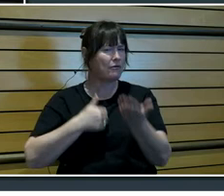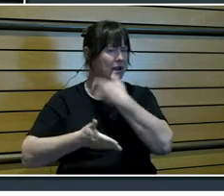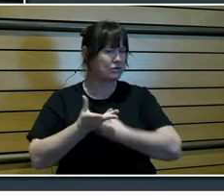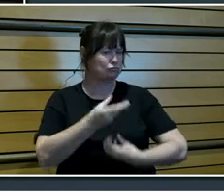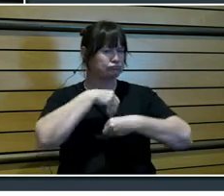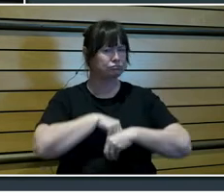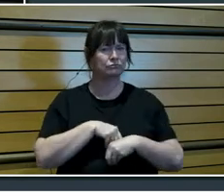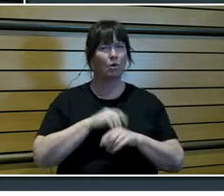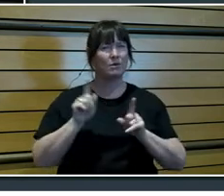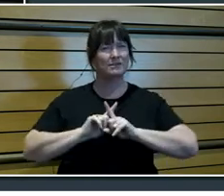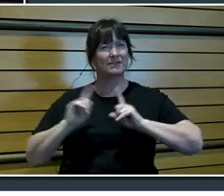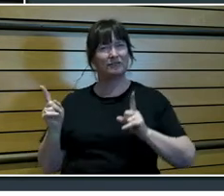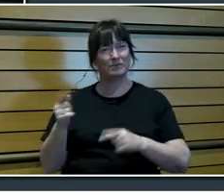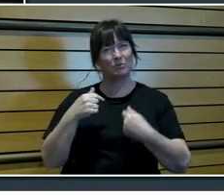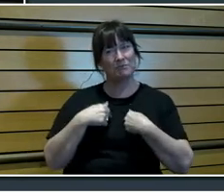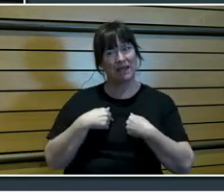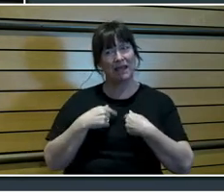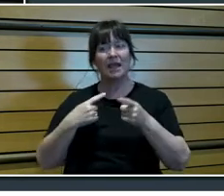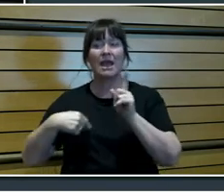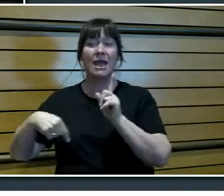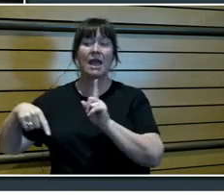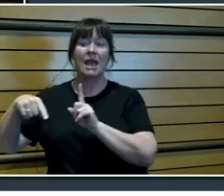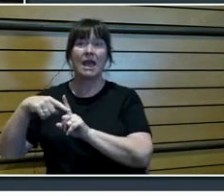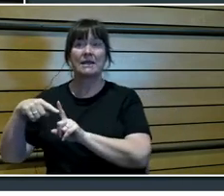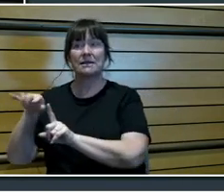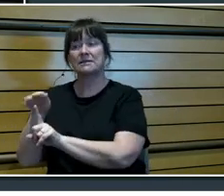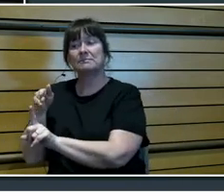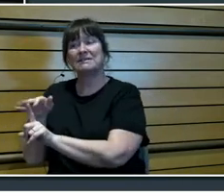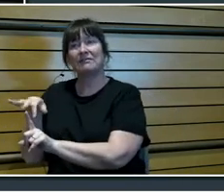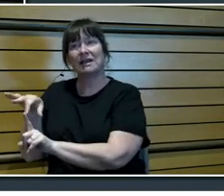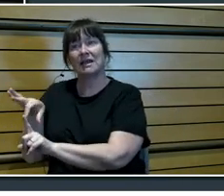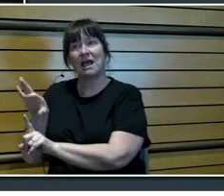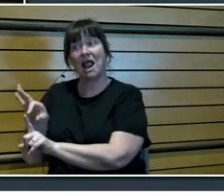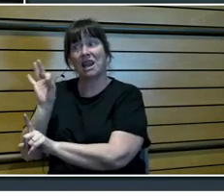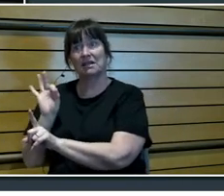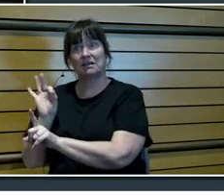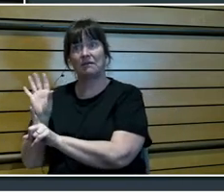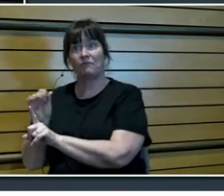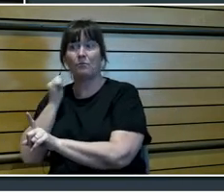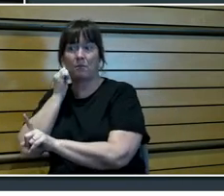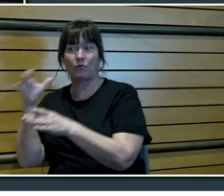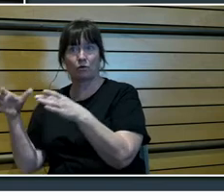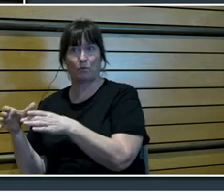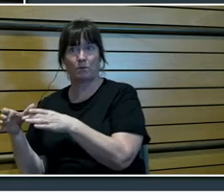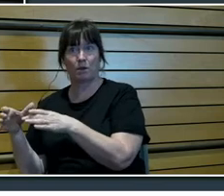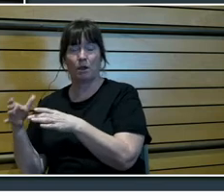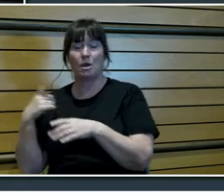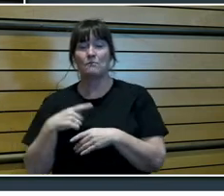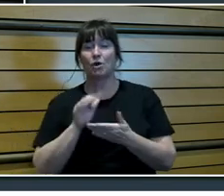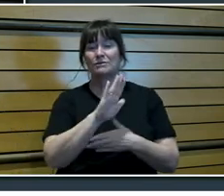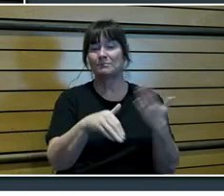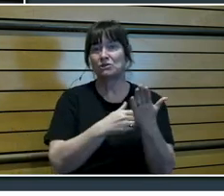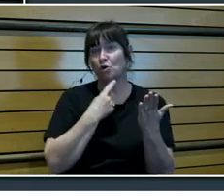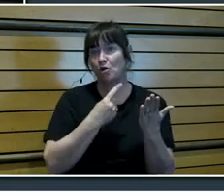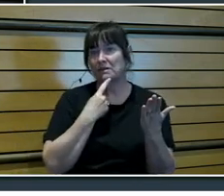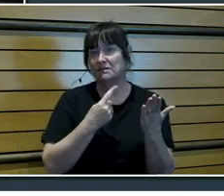the difference between me and someone who is elected specifically by Māori to represent Māori? Because the comments in the submission suggest that